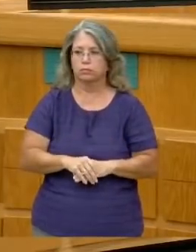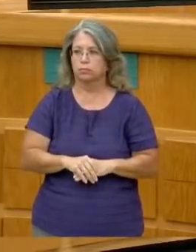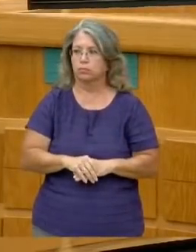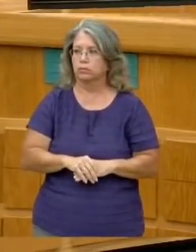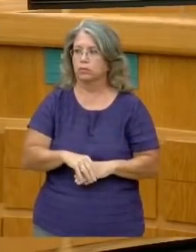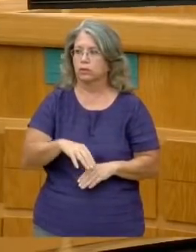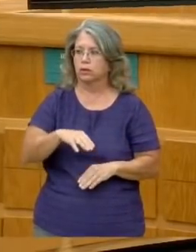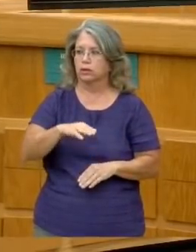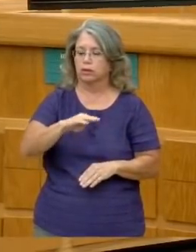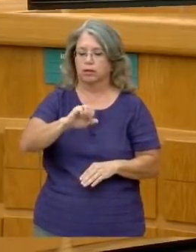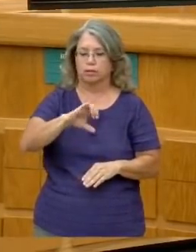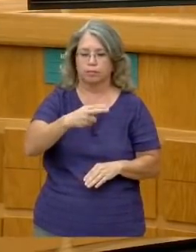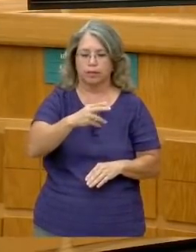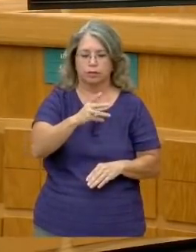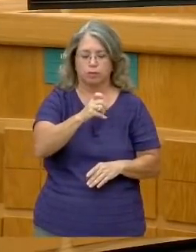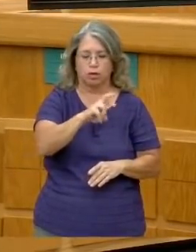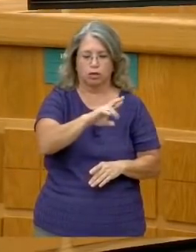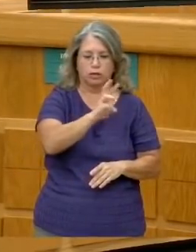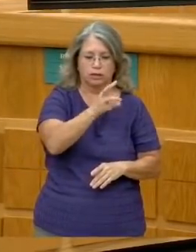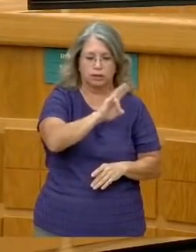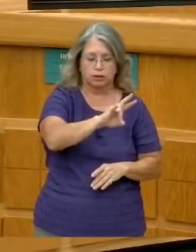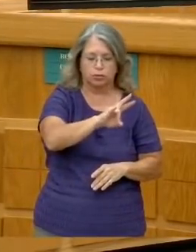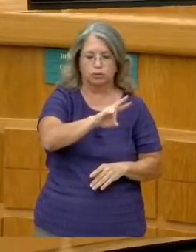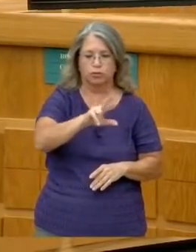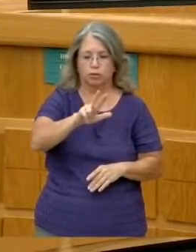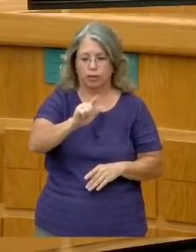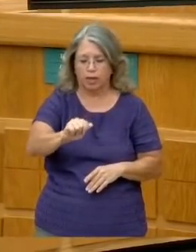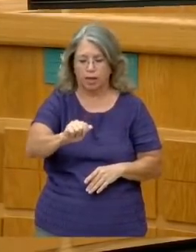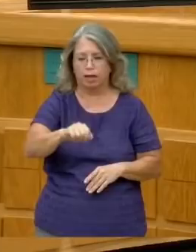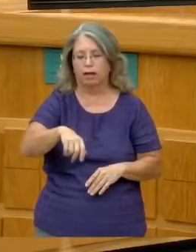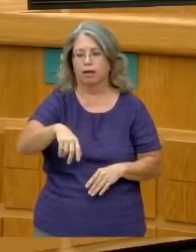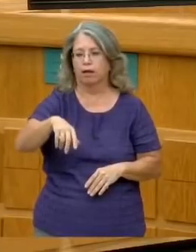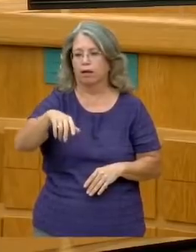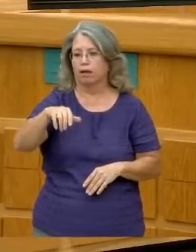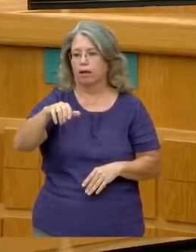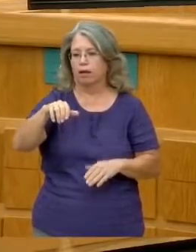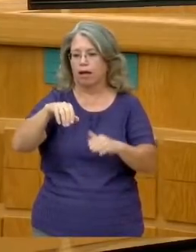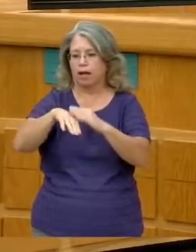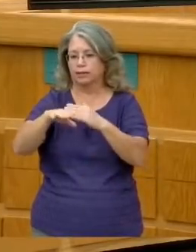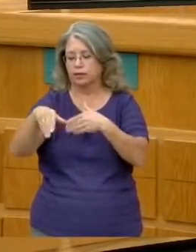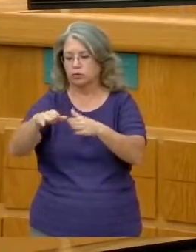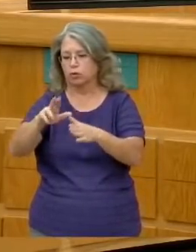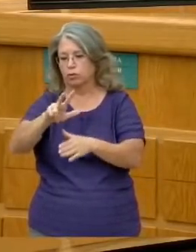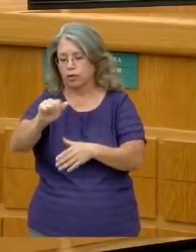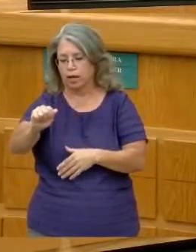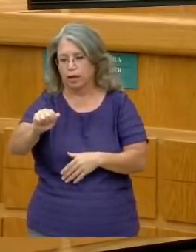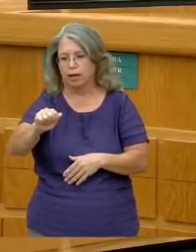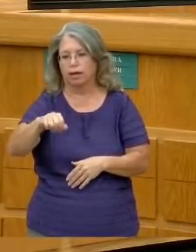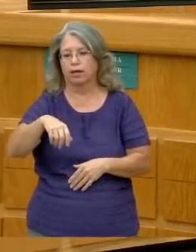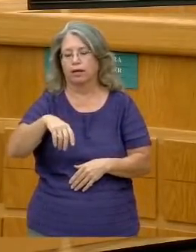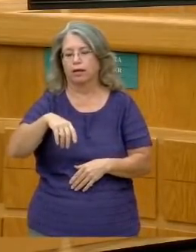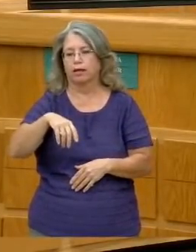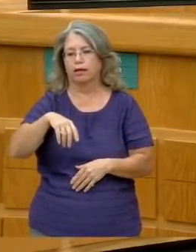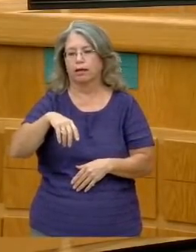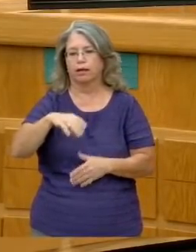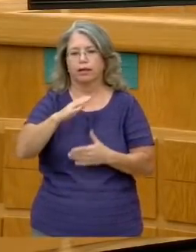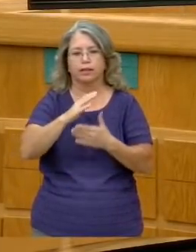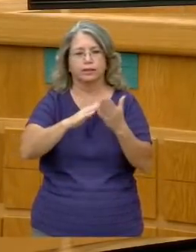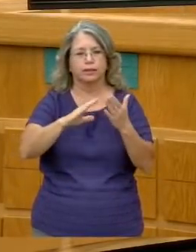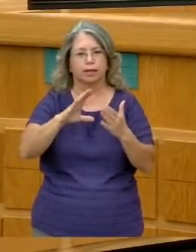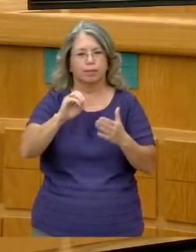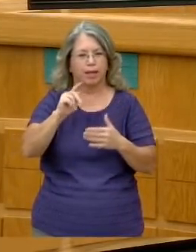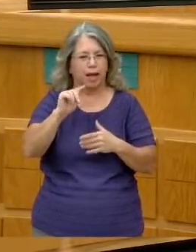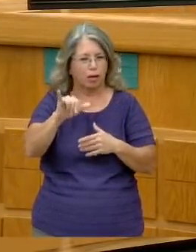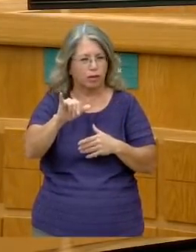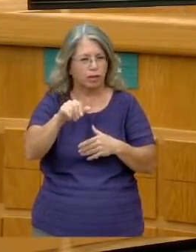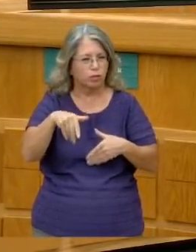Beach marker 62, access road 3A, Newport Pass, Zahn Road, access road 3A, and some of the county